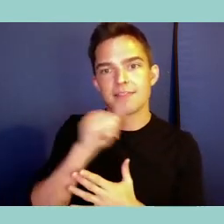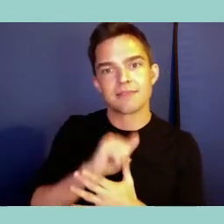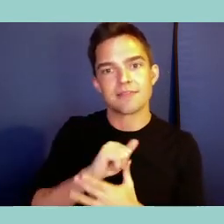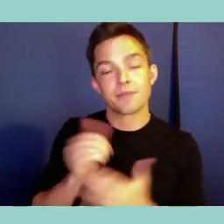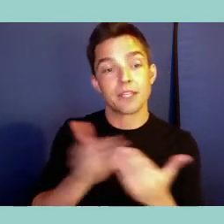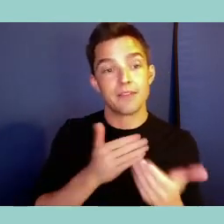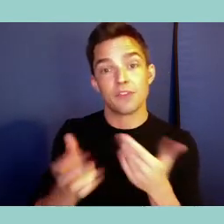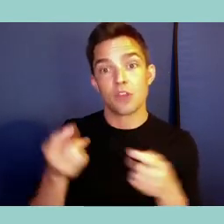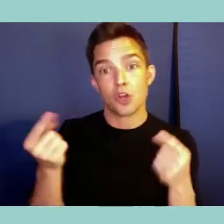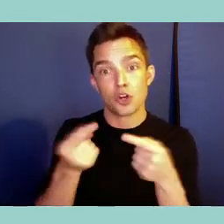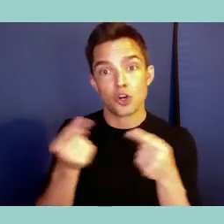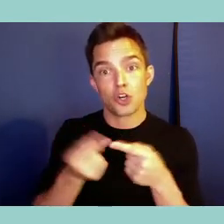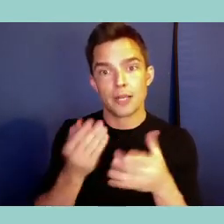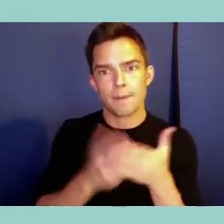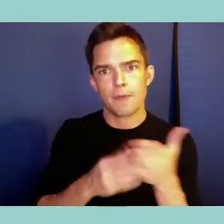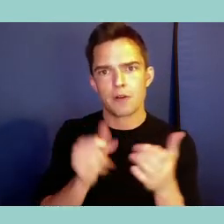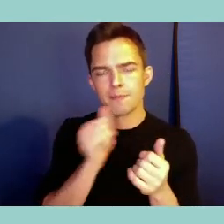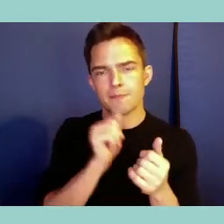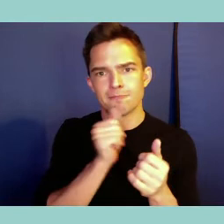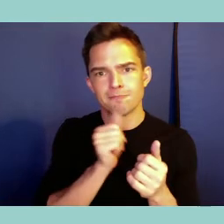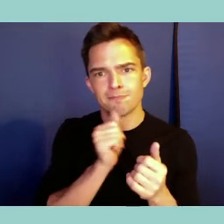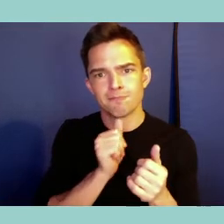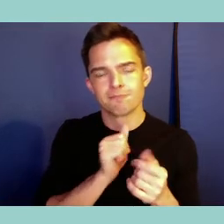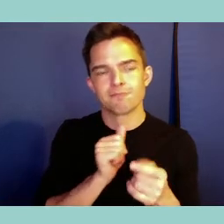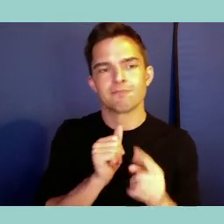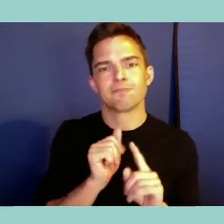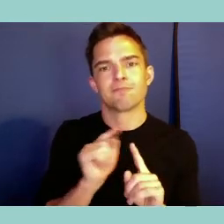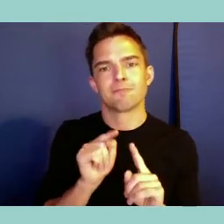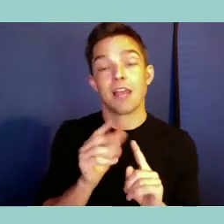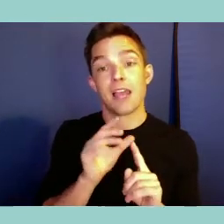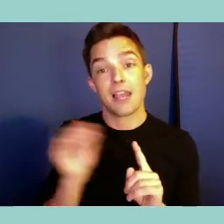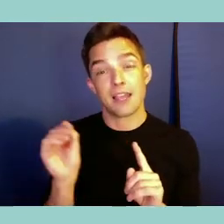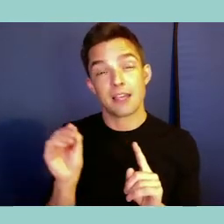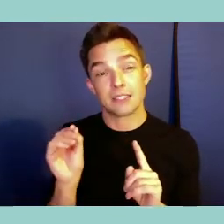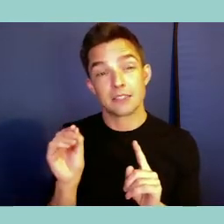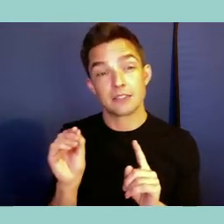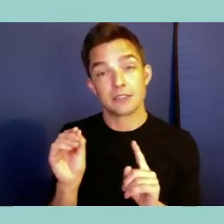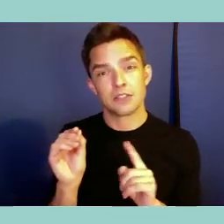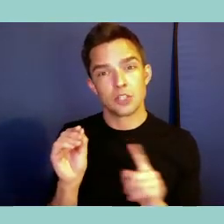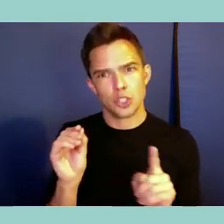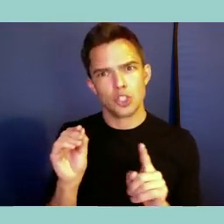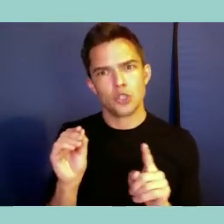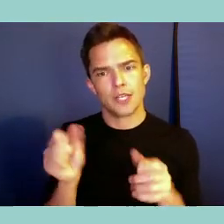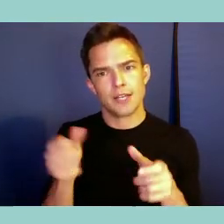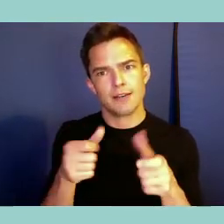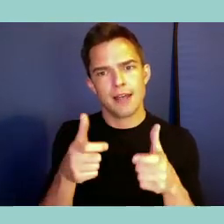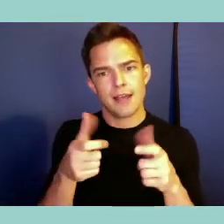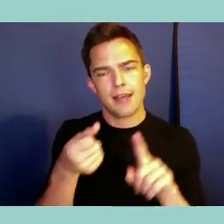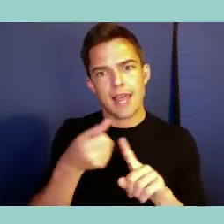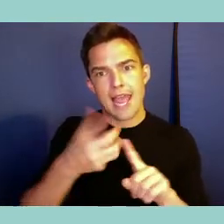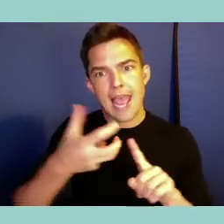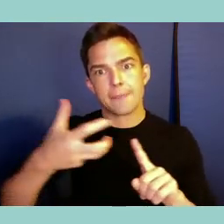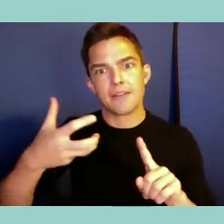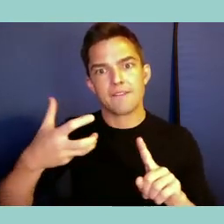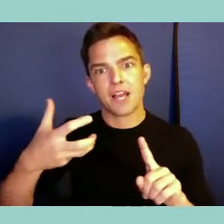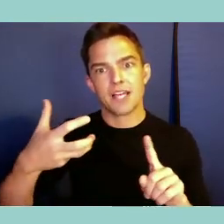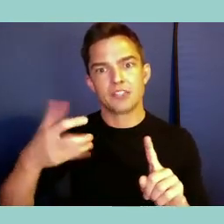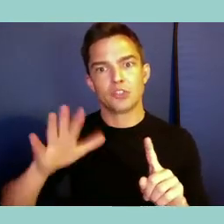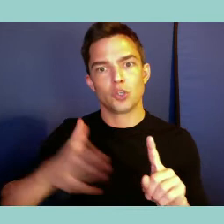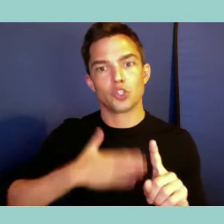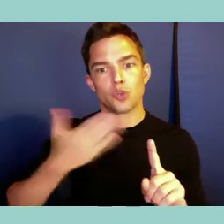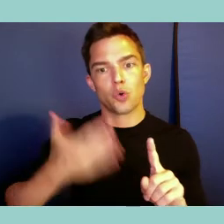it, even the hurting part of yourself. And you can amplify your joy.